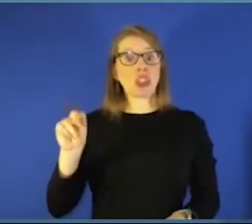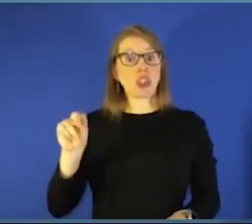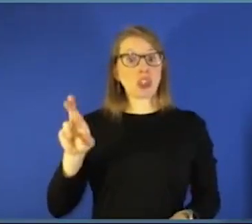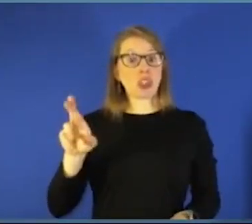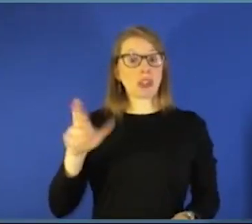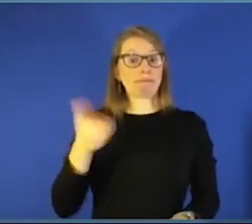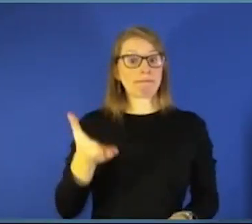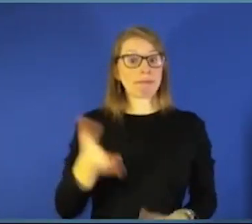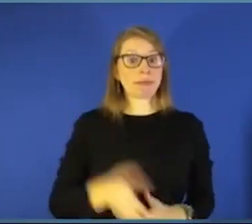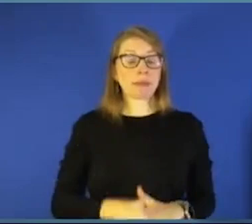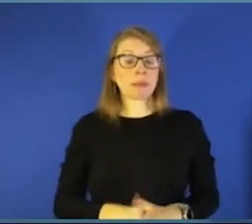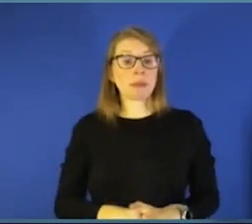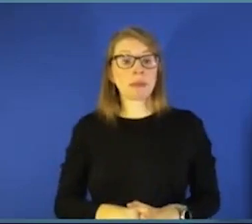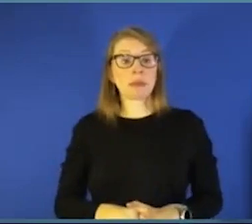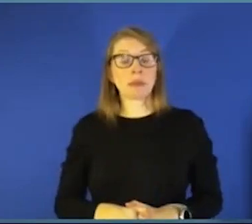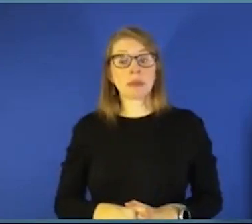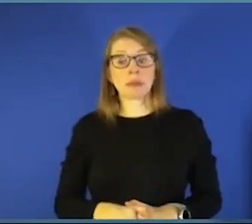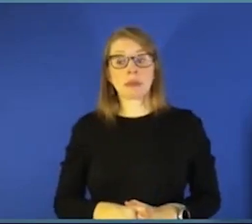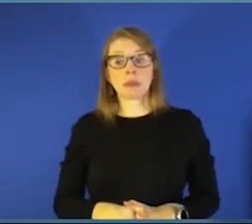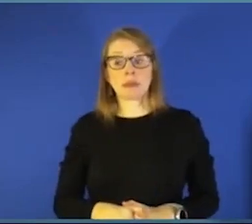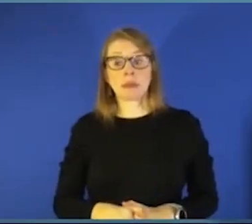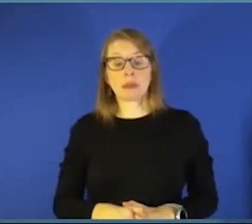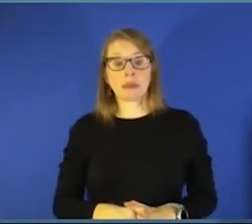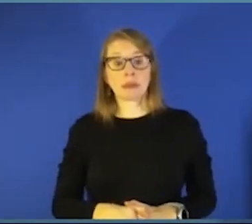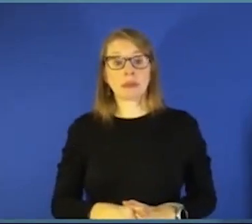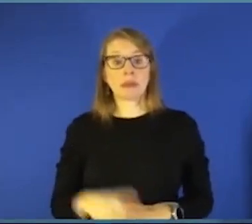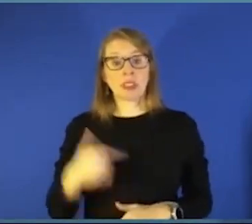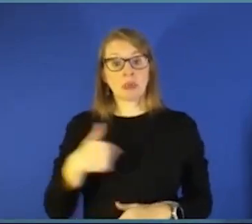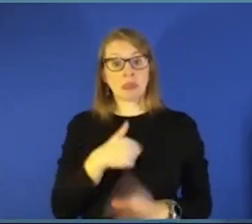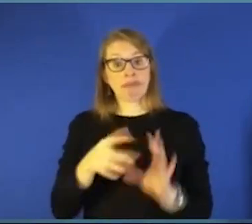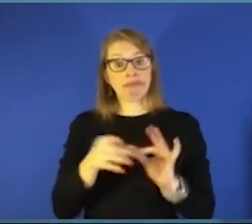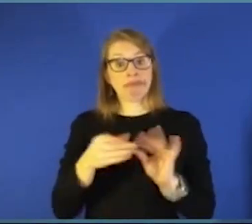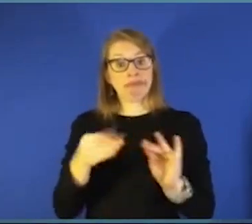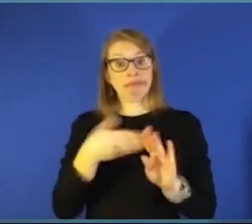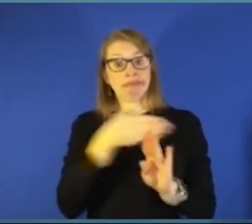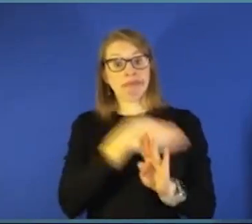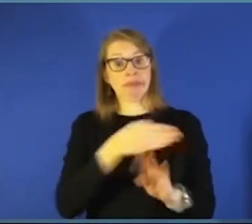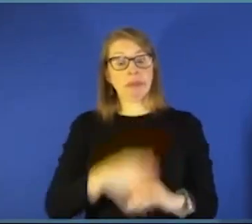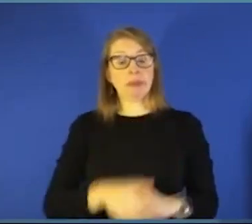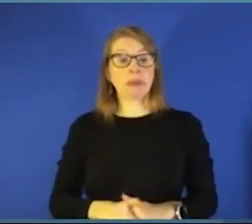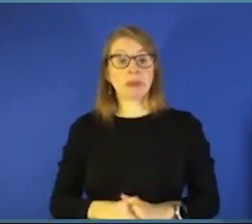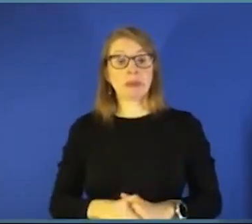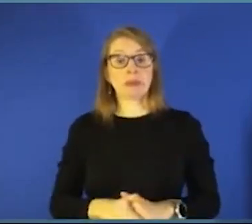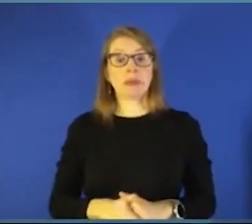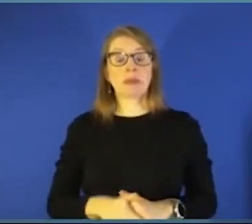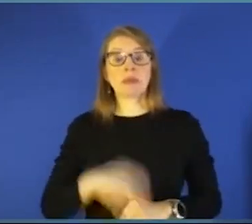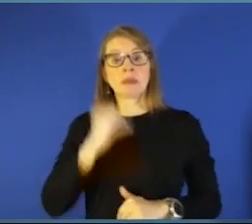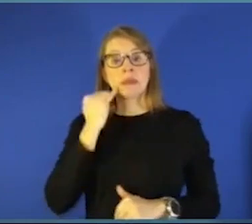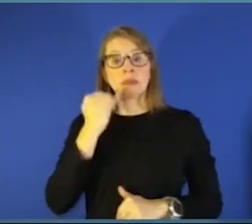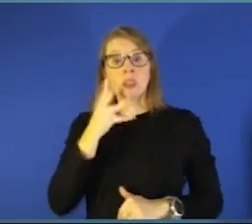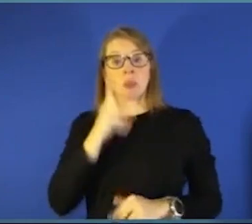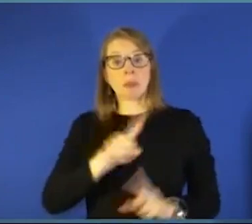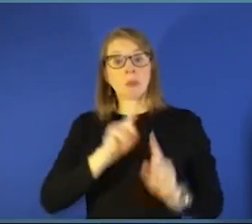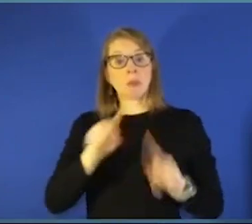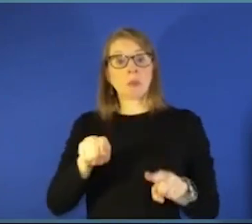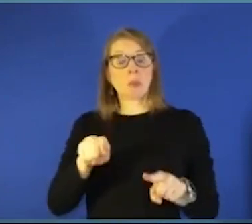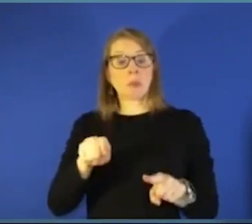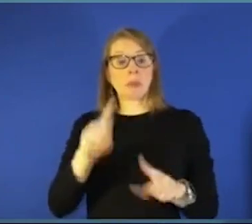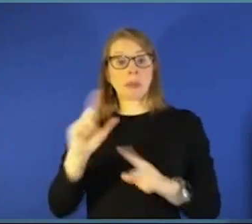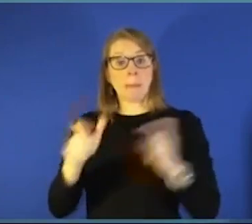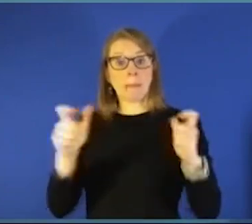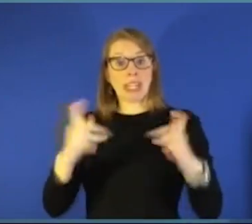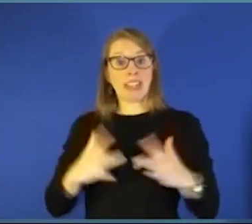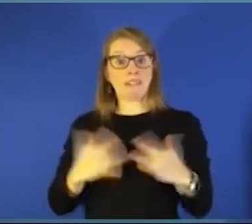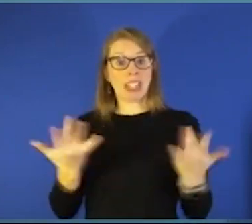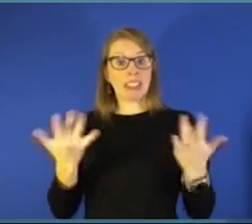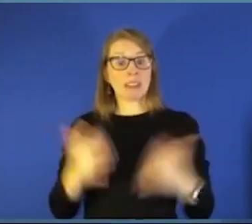Okay. I think that, as we said earlier, one, if you're going to be going to a big event and